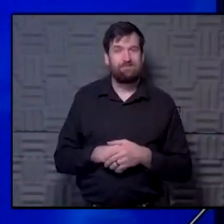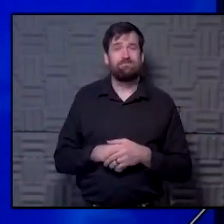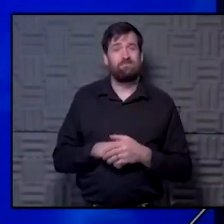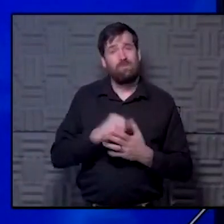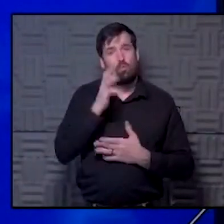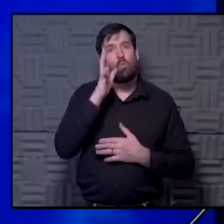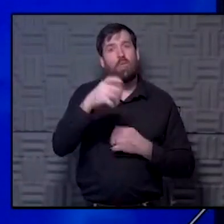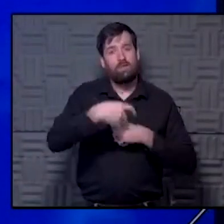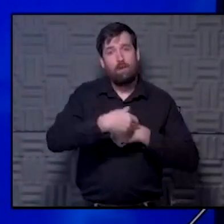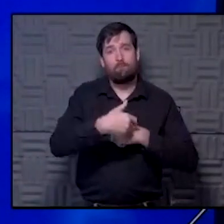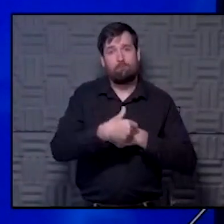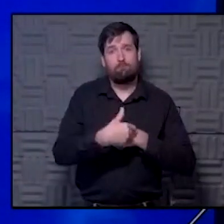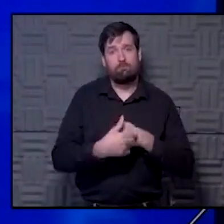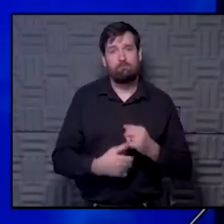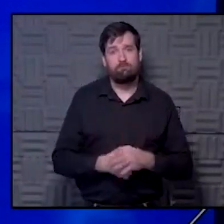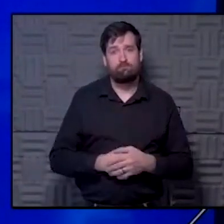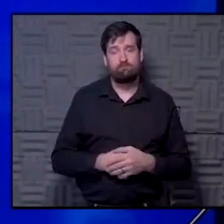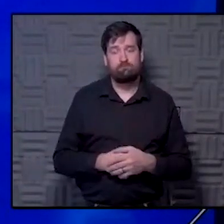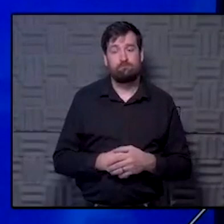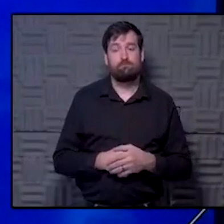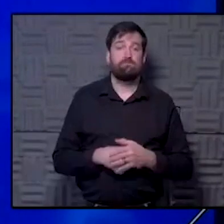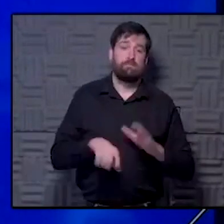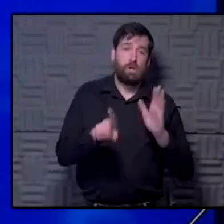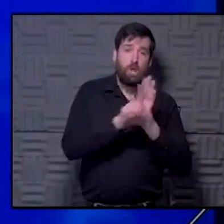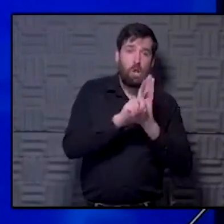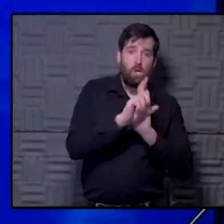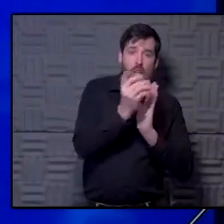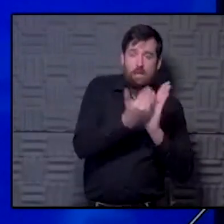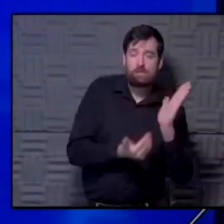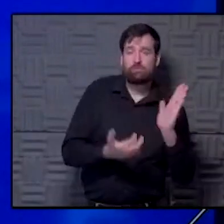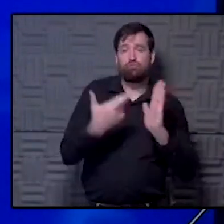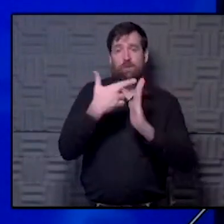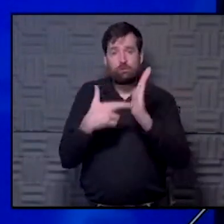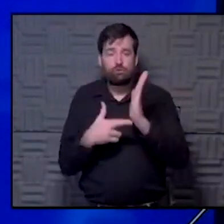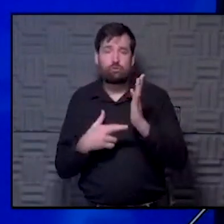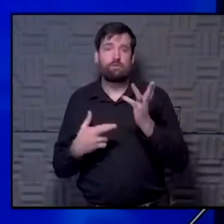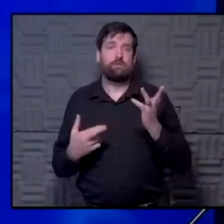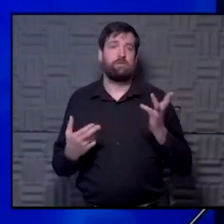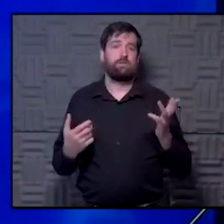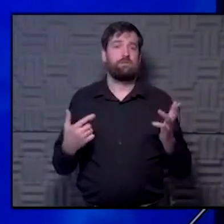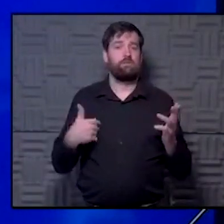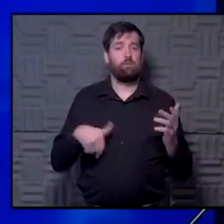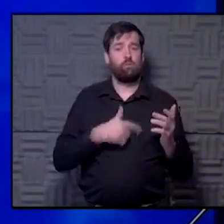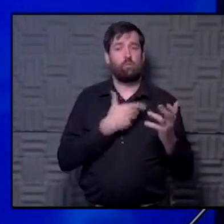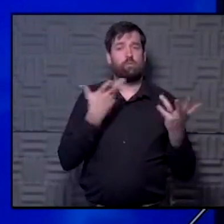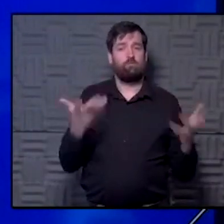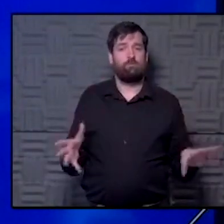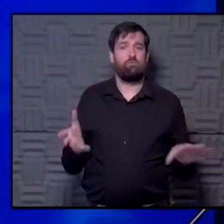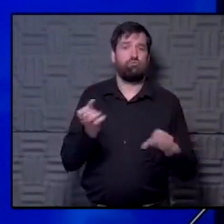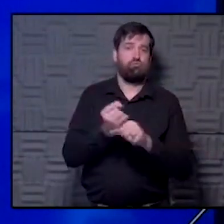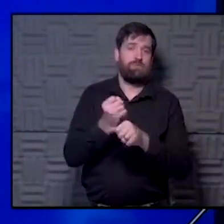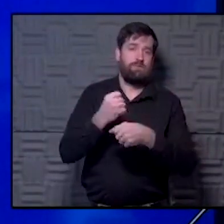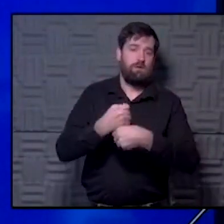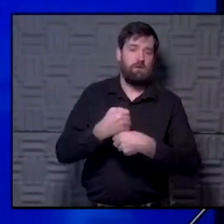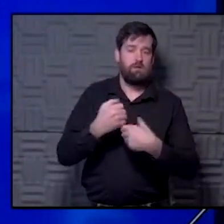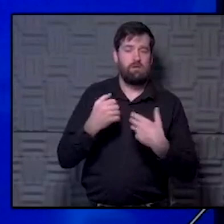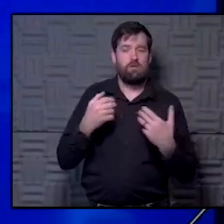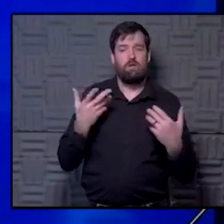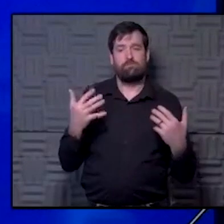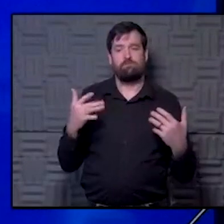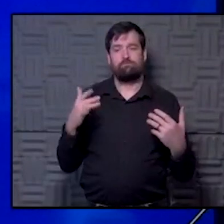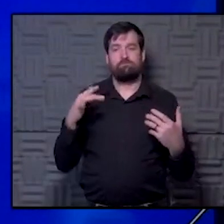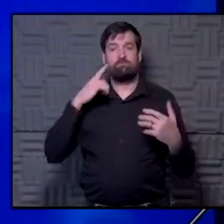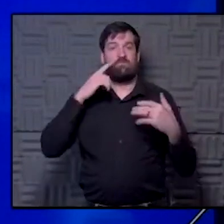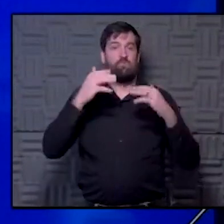to take some time. As far as alert lists, registering, we've created a way for